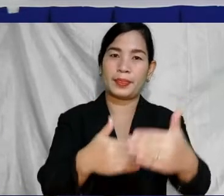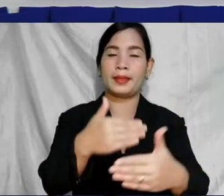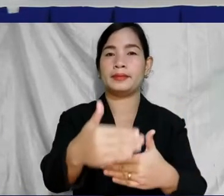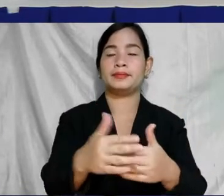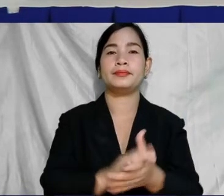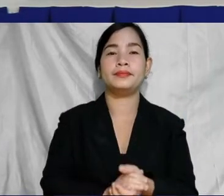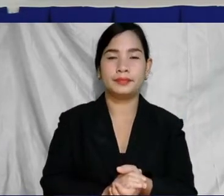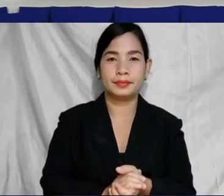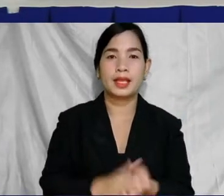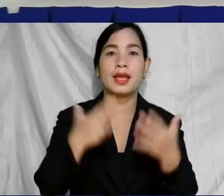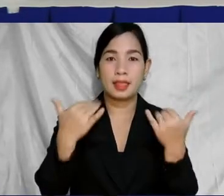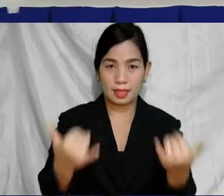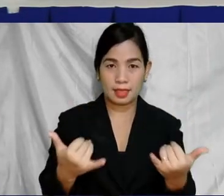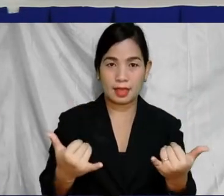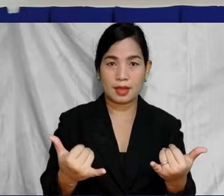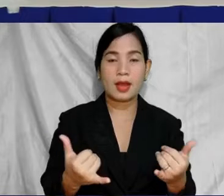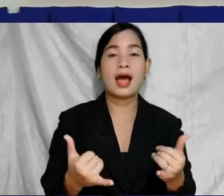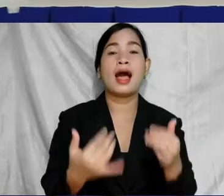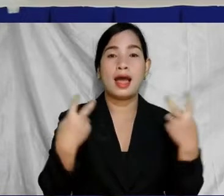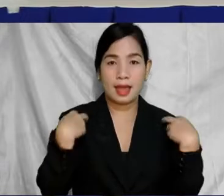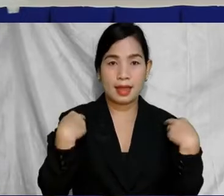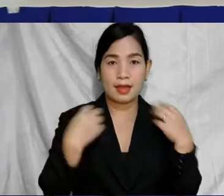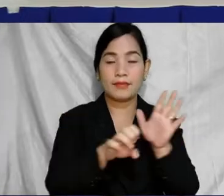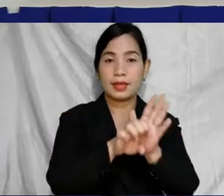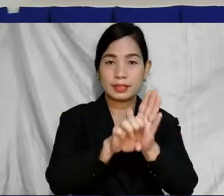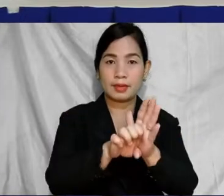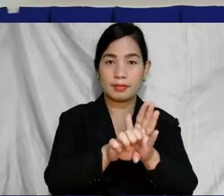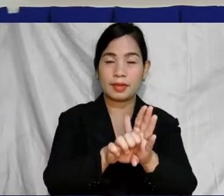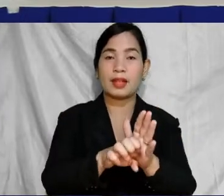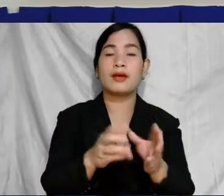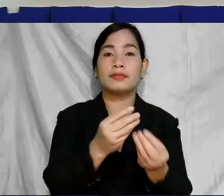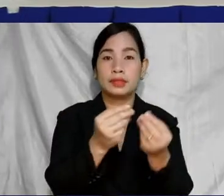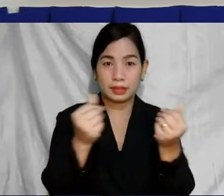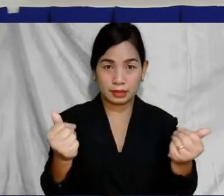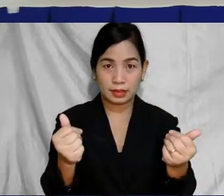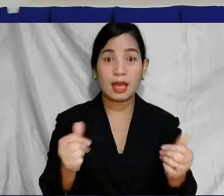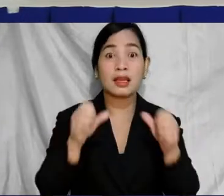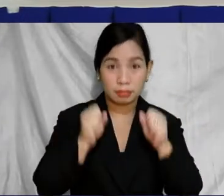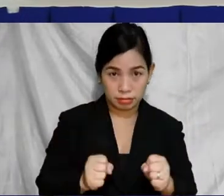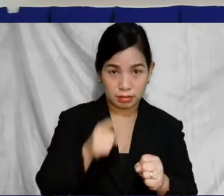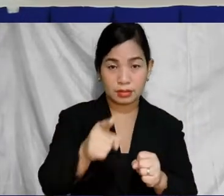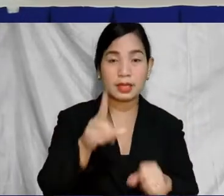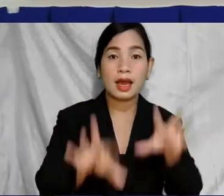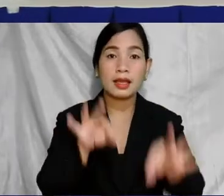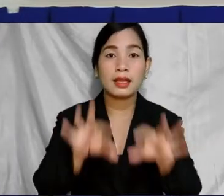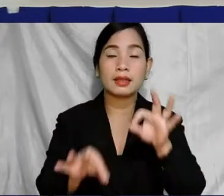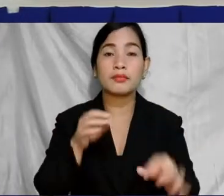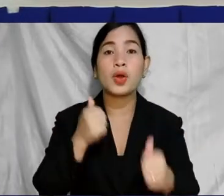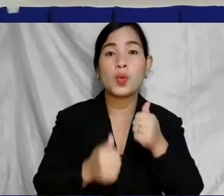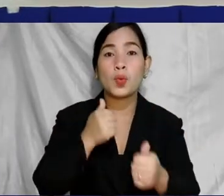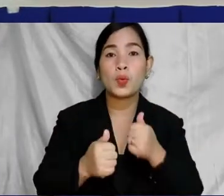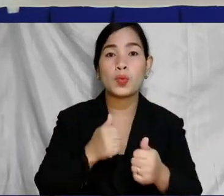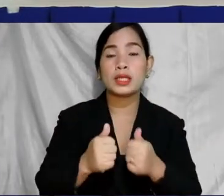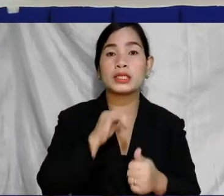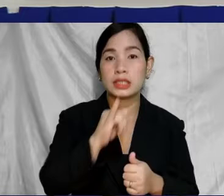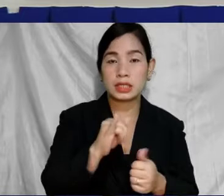Now I have here some examples of substances you can find in your kitchen. Can you help me identify which among them are examples